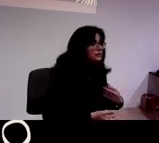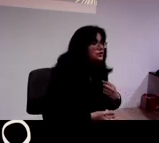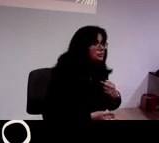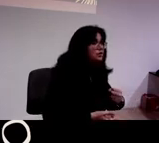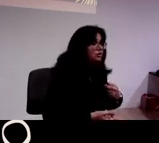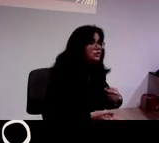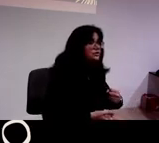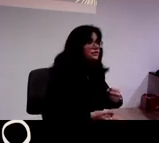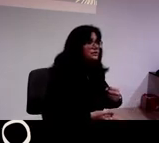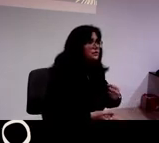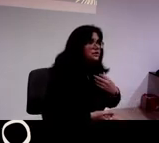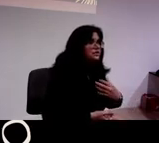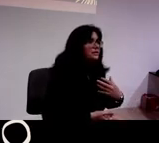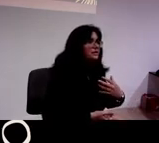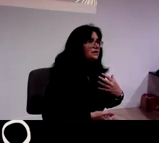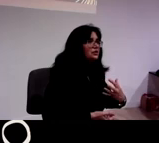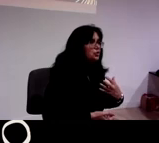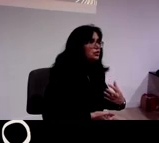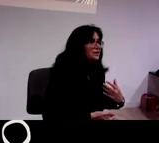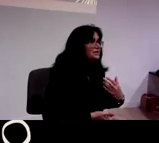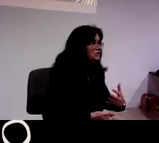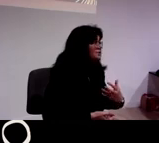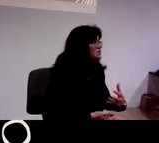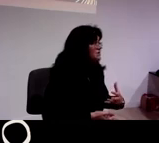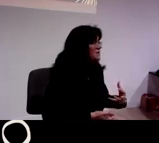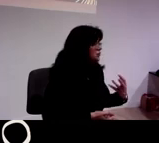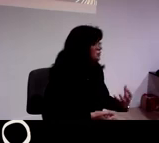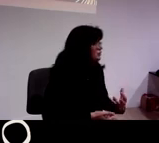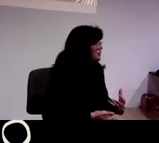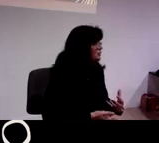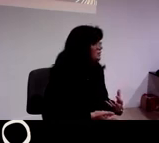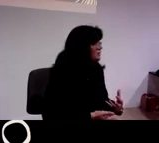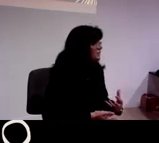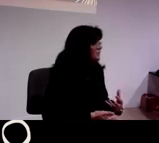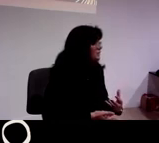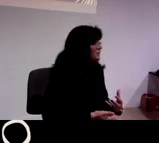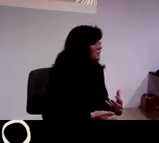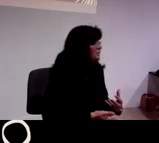Do you fish because it's something that you need to sustain you?